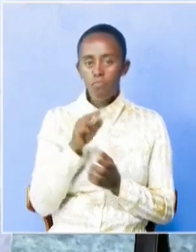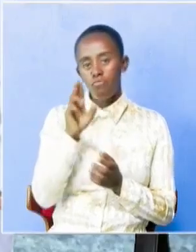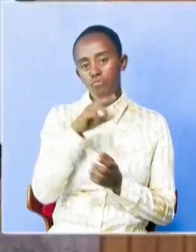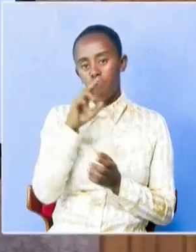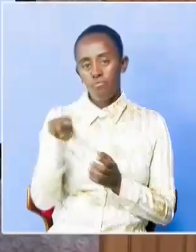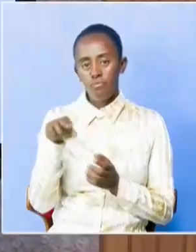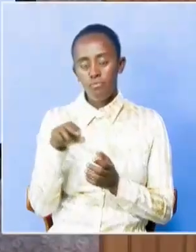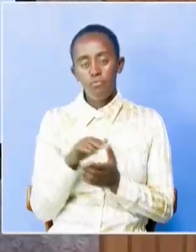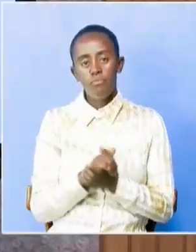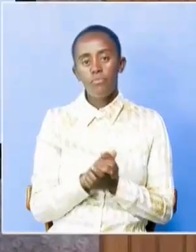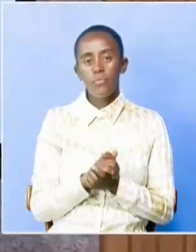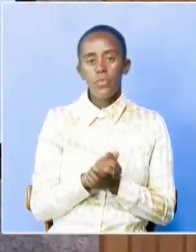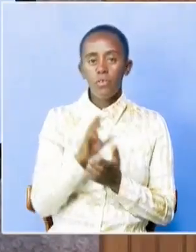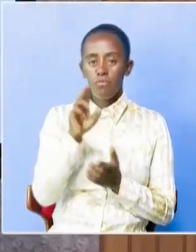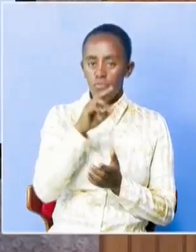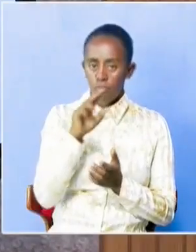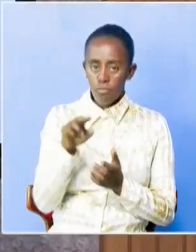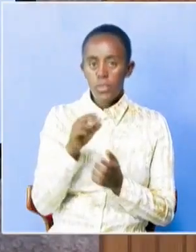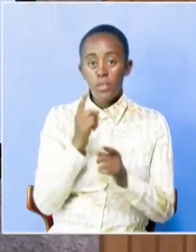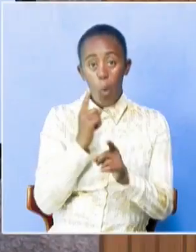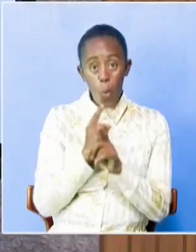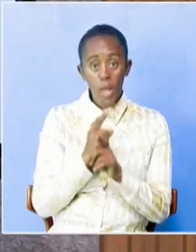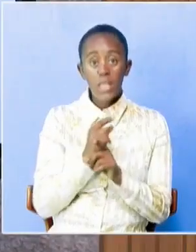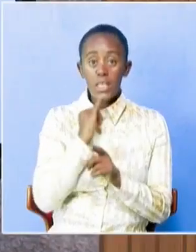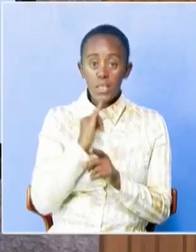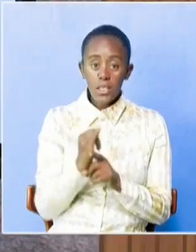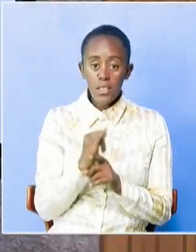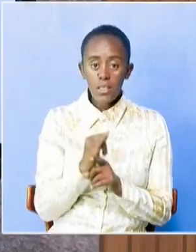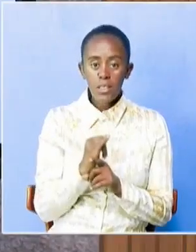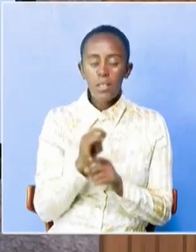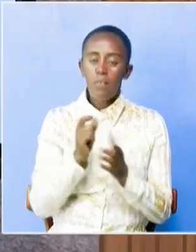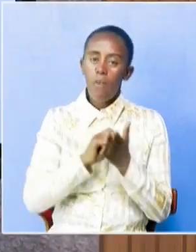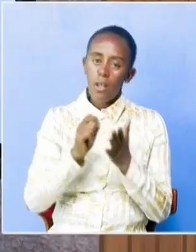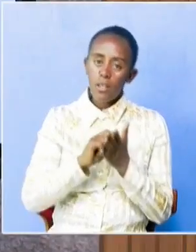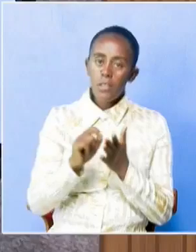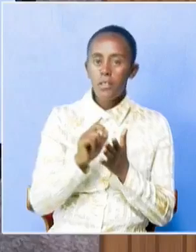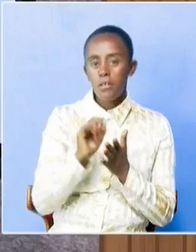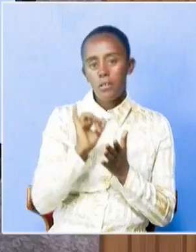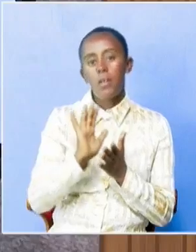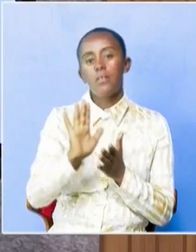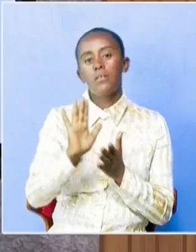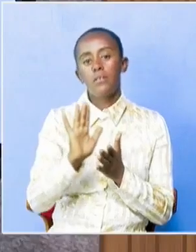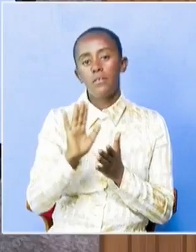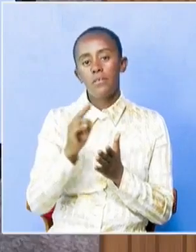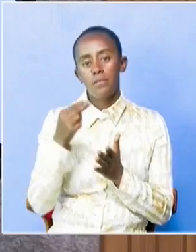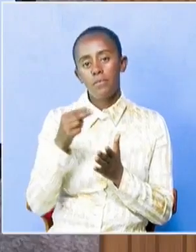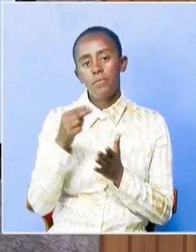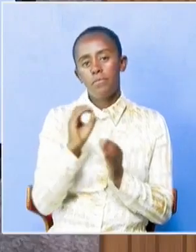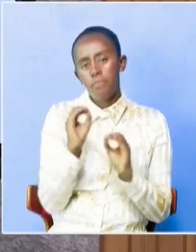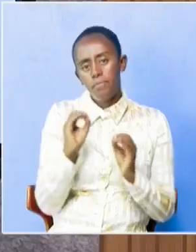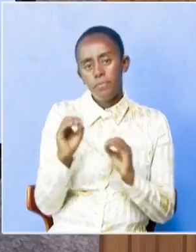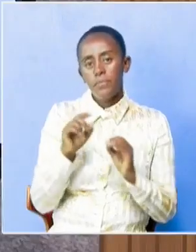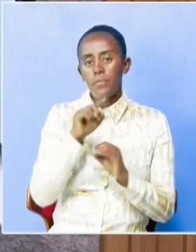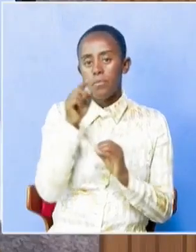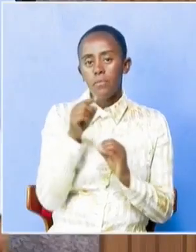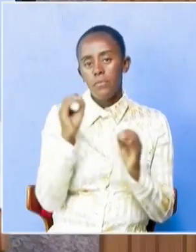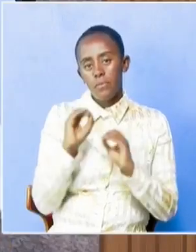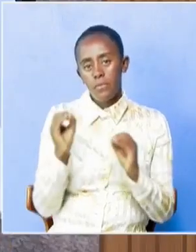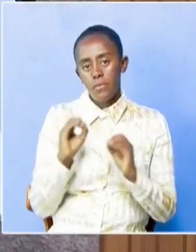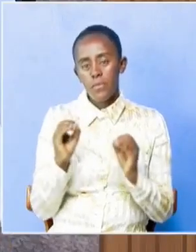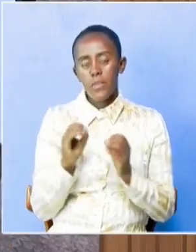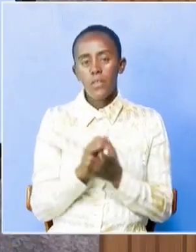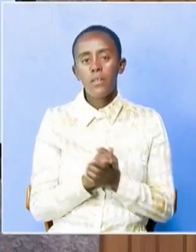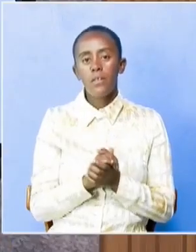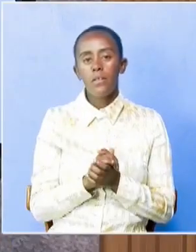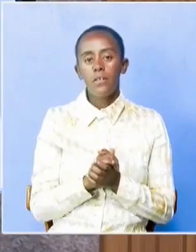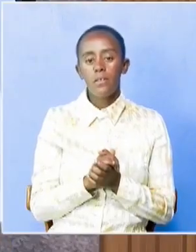not correct. The correct form is writing it without, or putting it